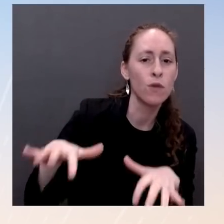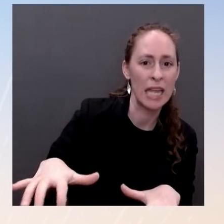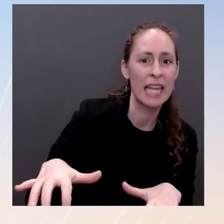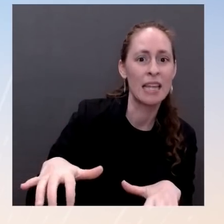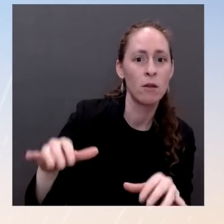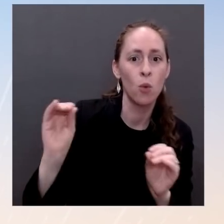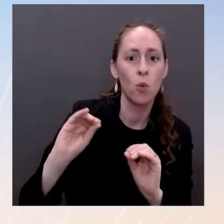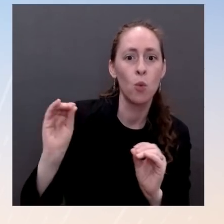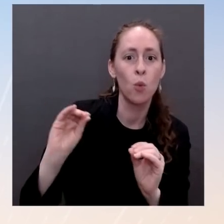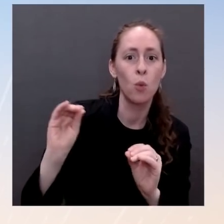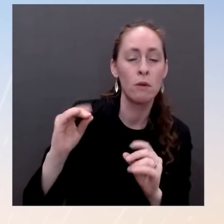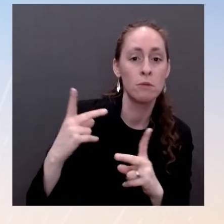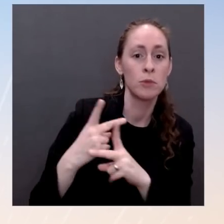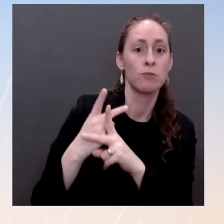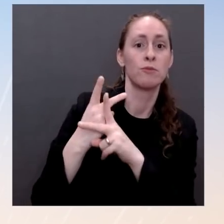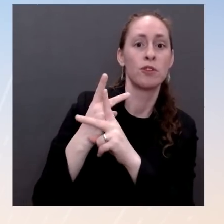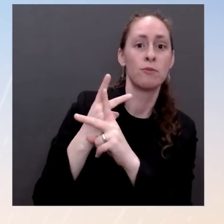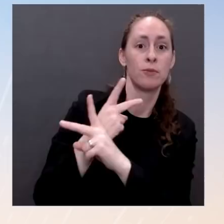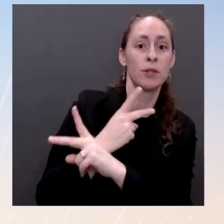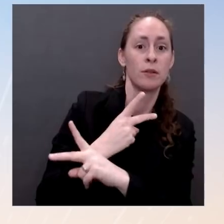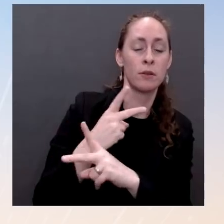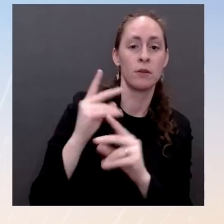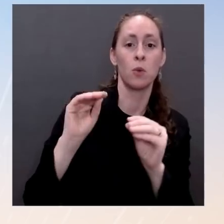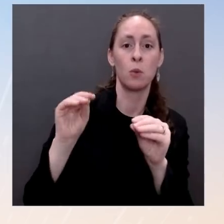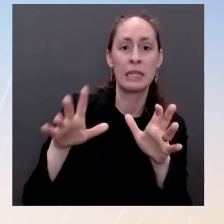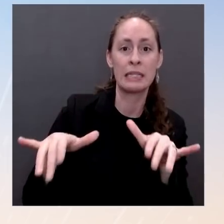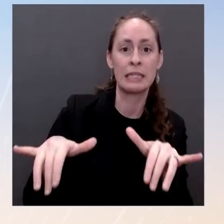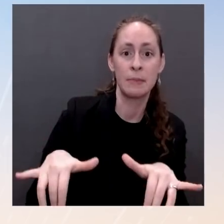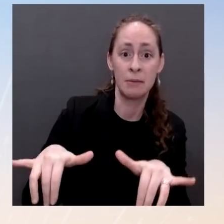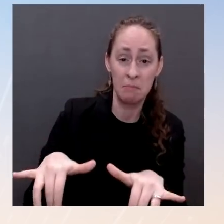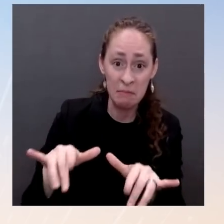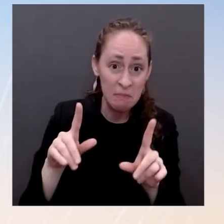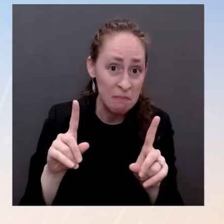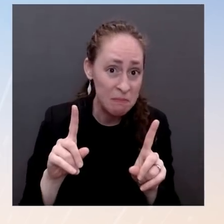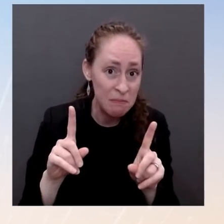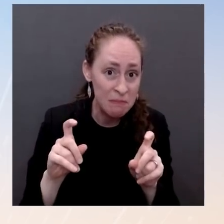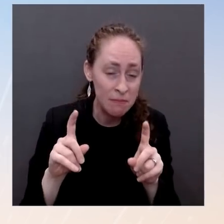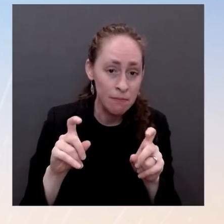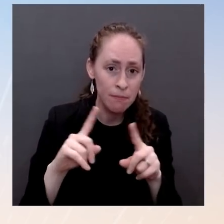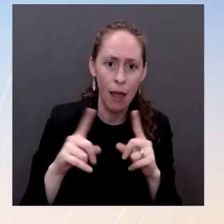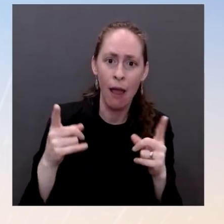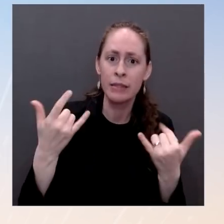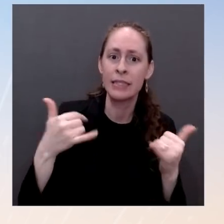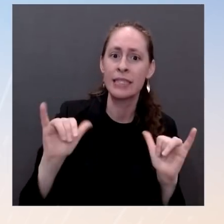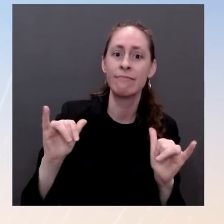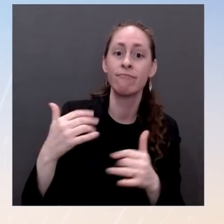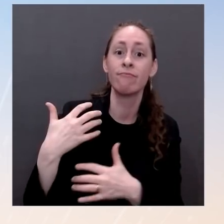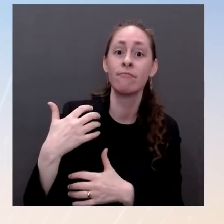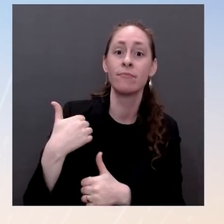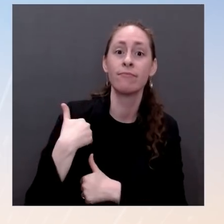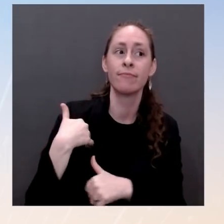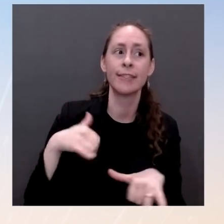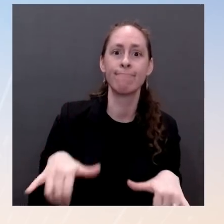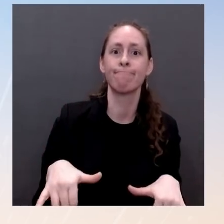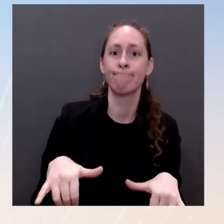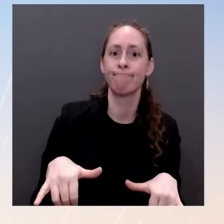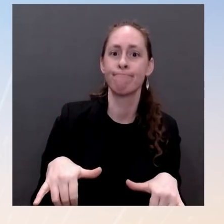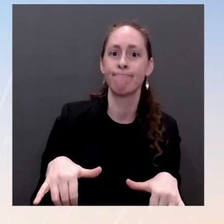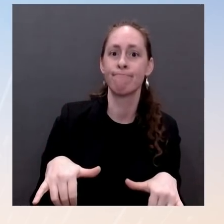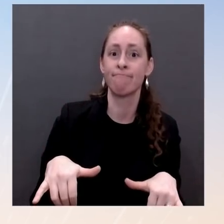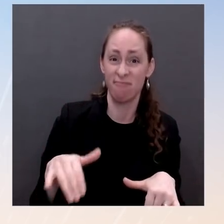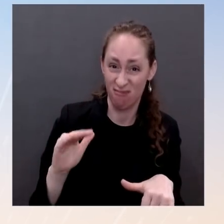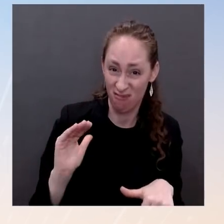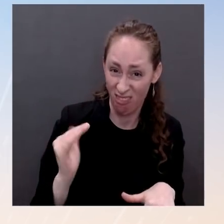Russia not invading Ukraine and not risking and impacting the lives of many, many people in that